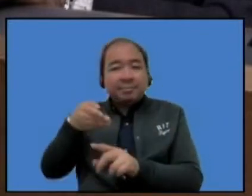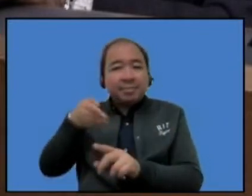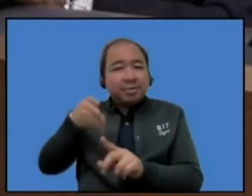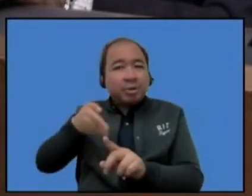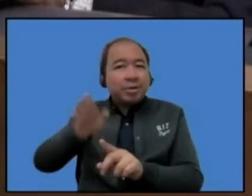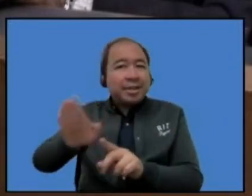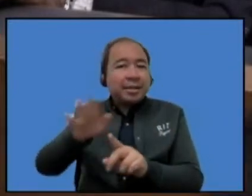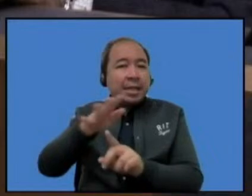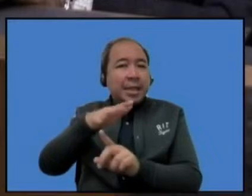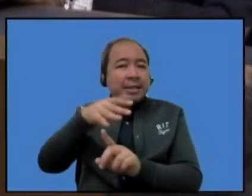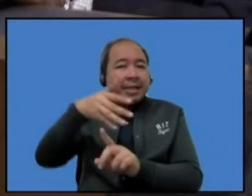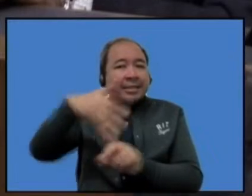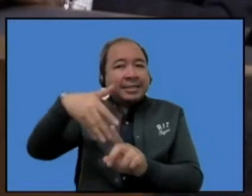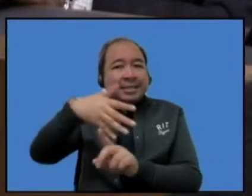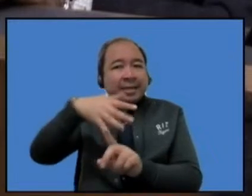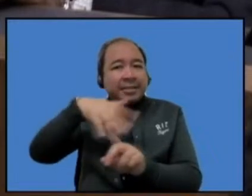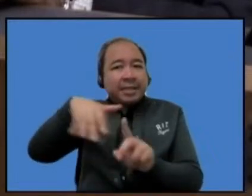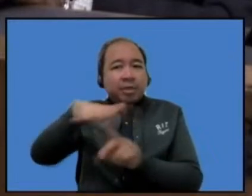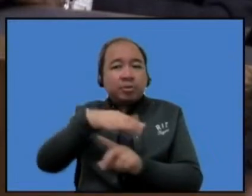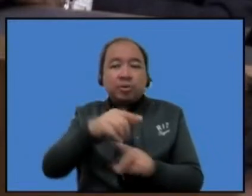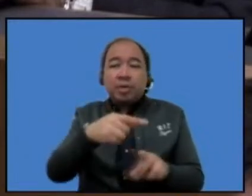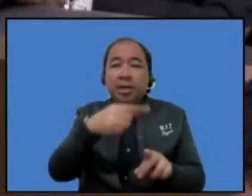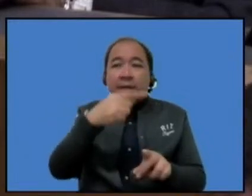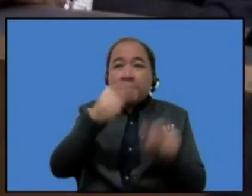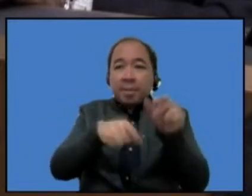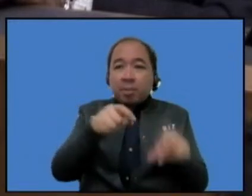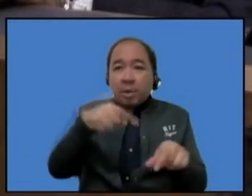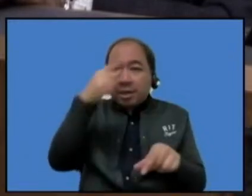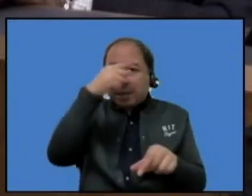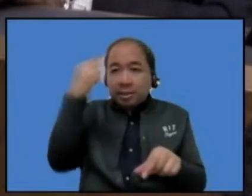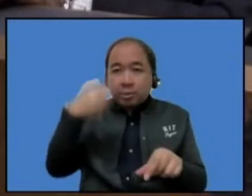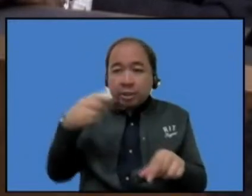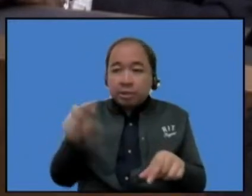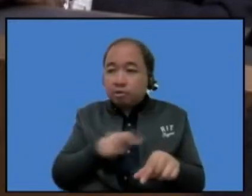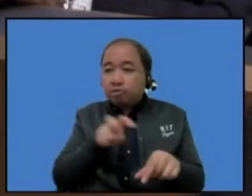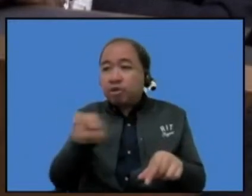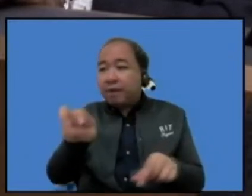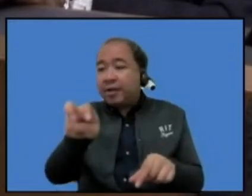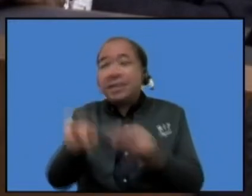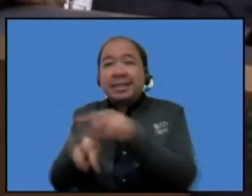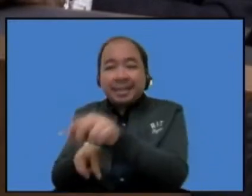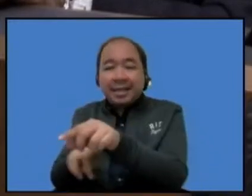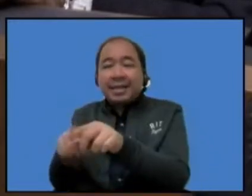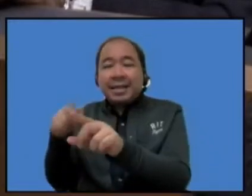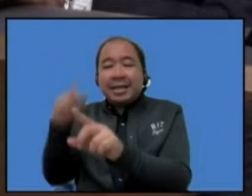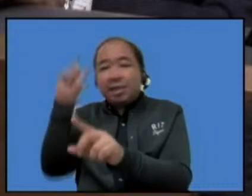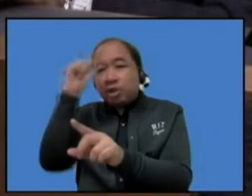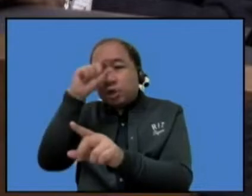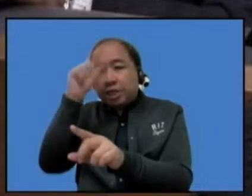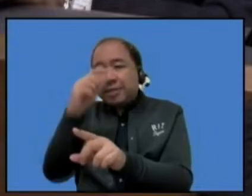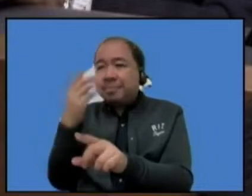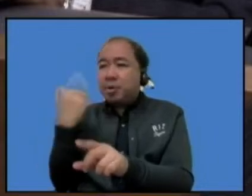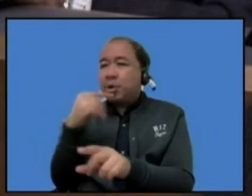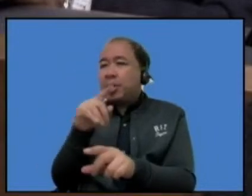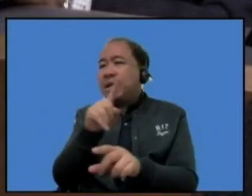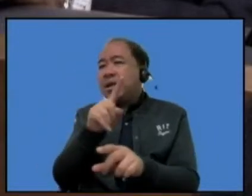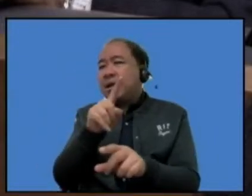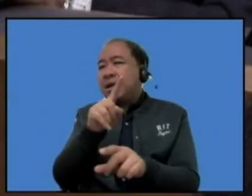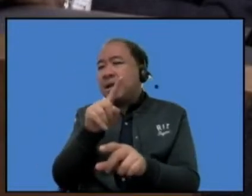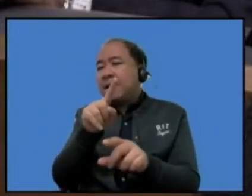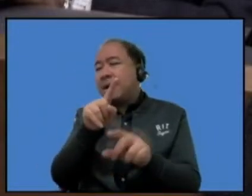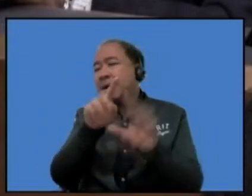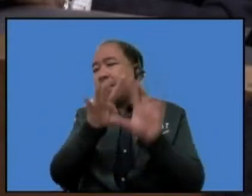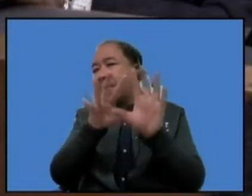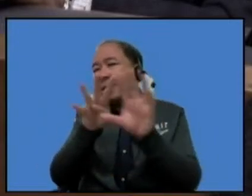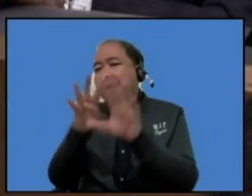who migrated to Turkey in the beginning of 19th. And to facilitate this process, interagency working group